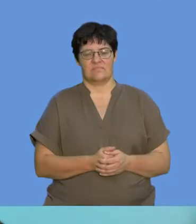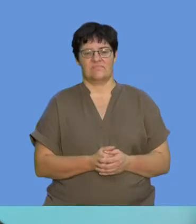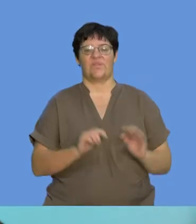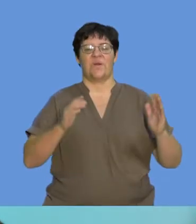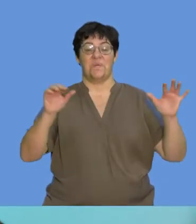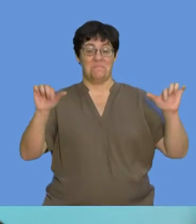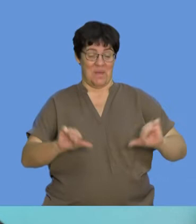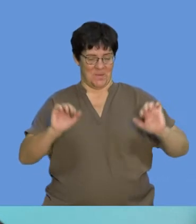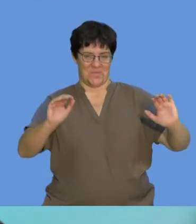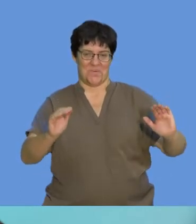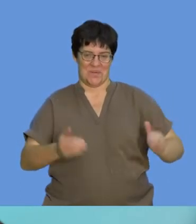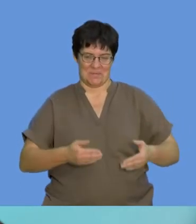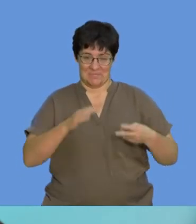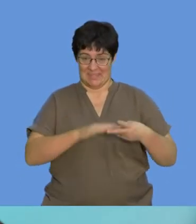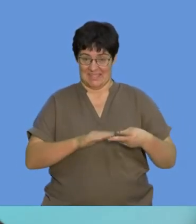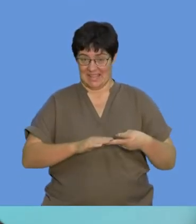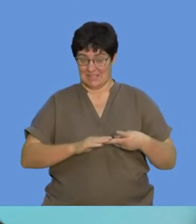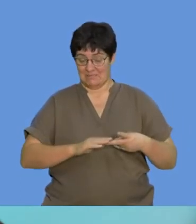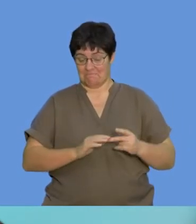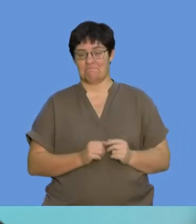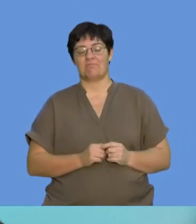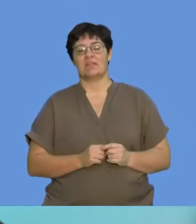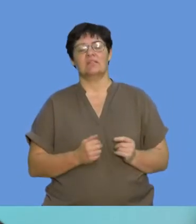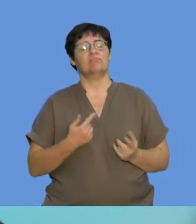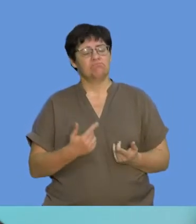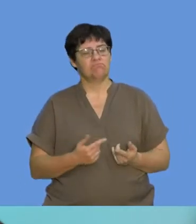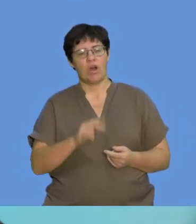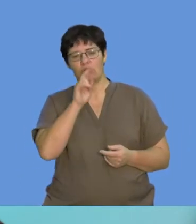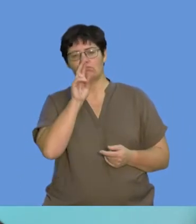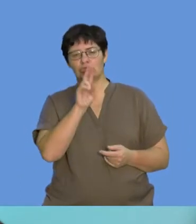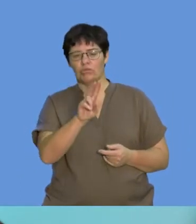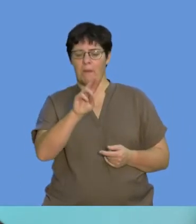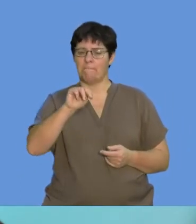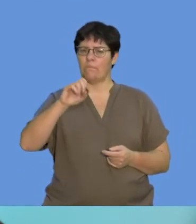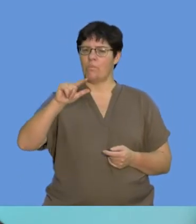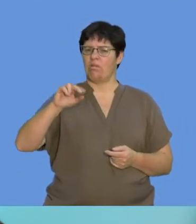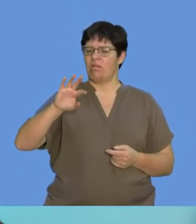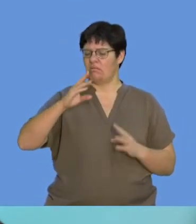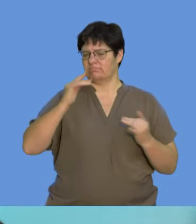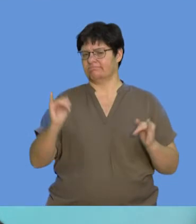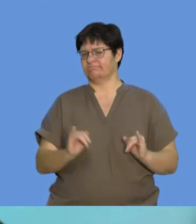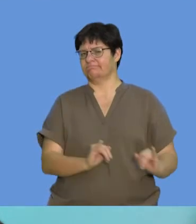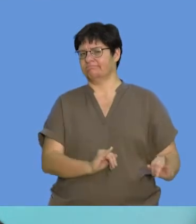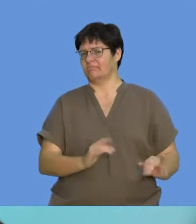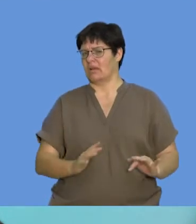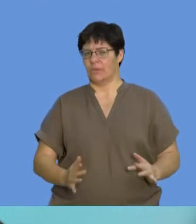Welcome back to our second segment. We're still looking at introducing the mole. Now let's shift our attention to the main idea,